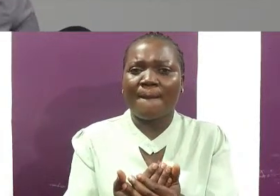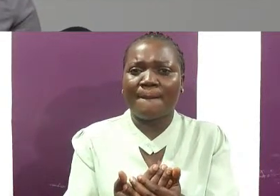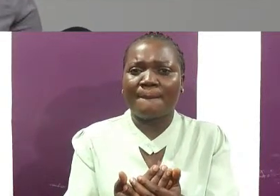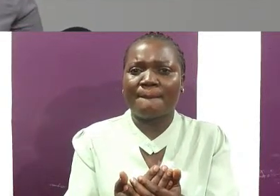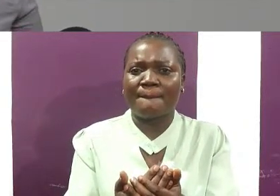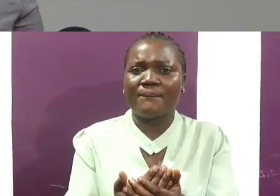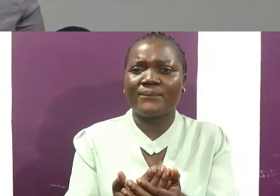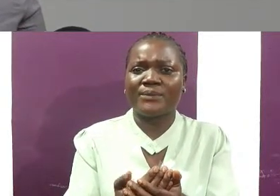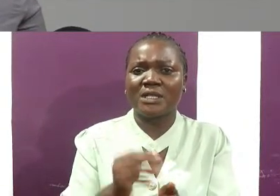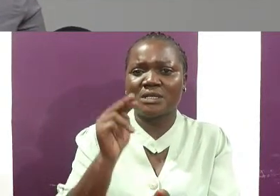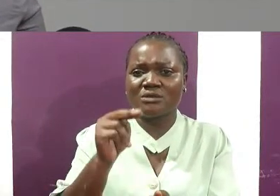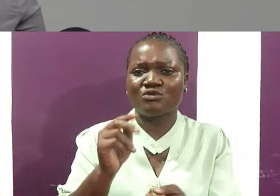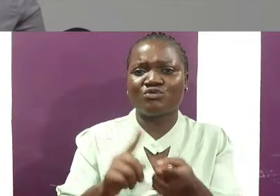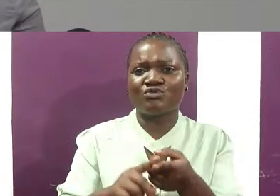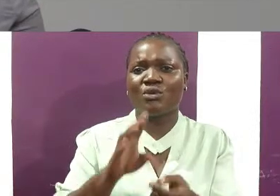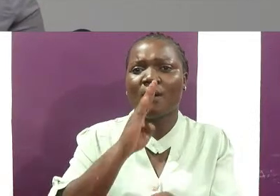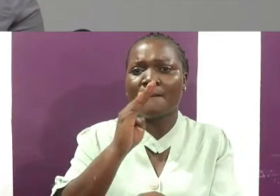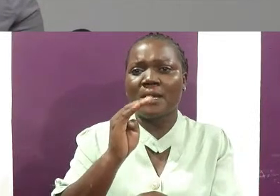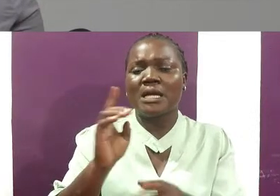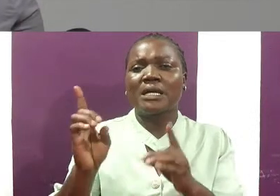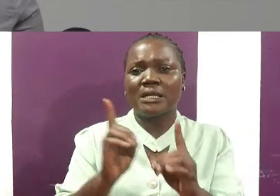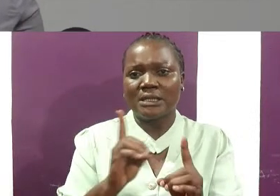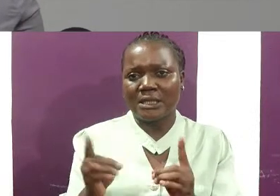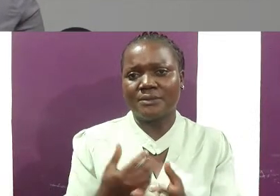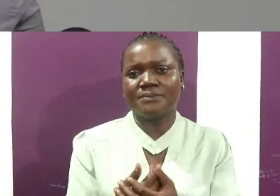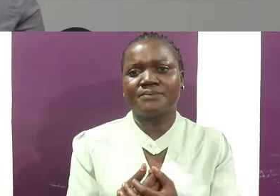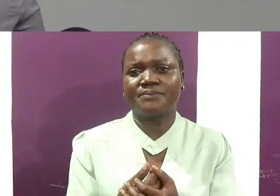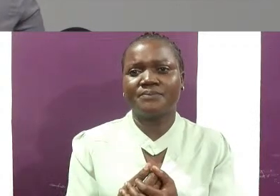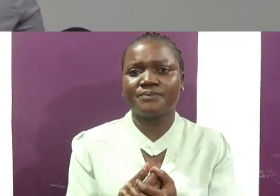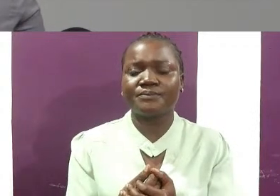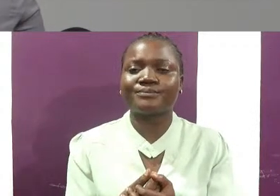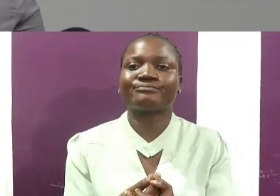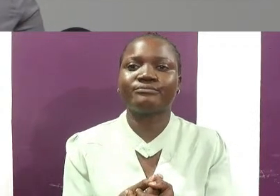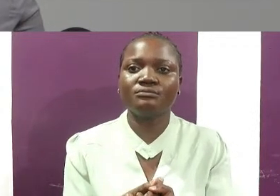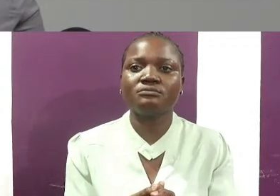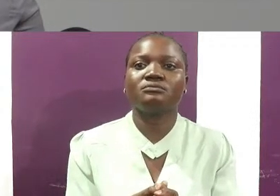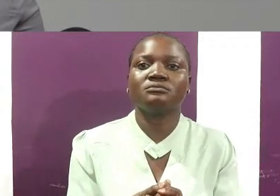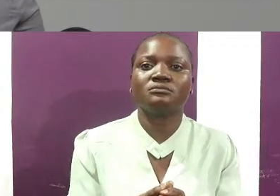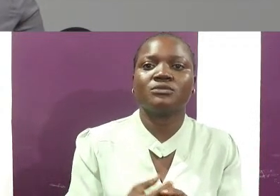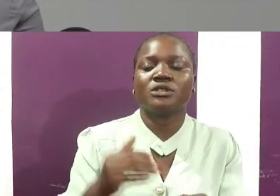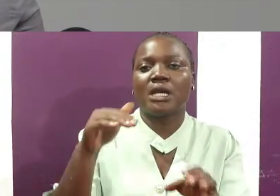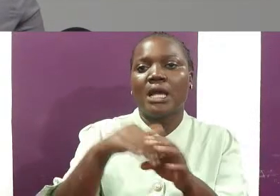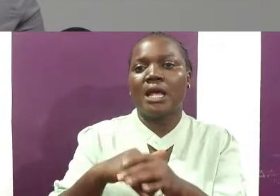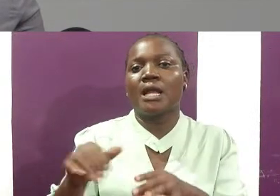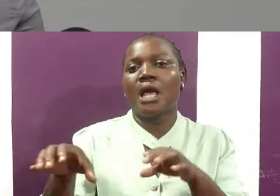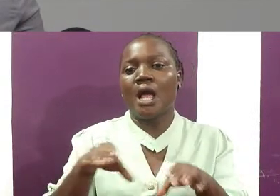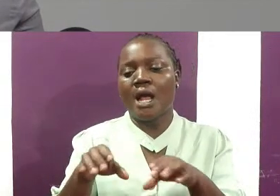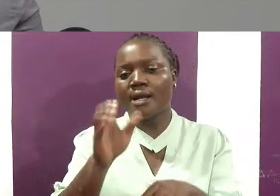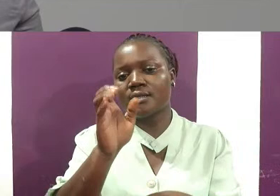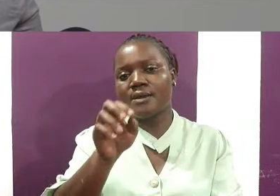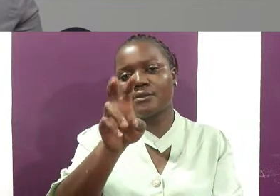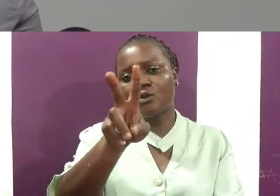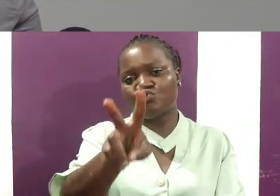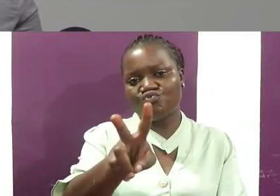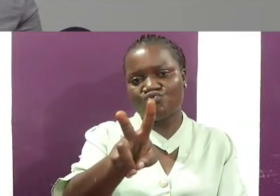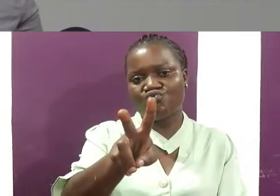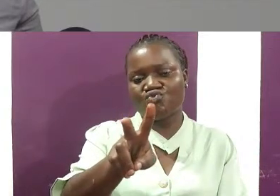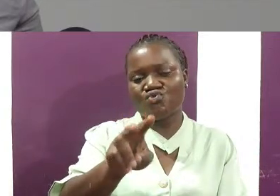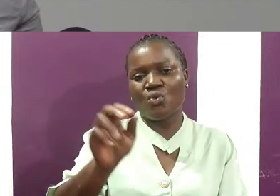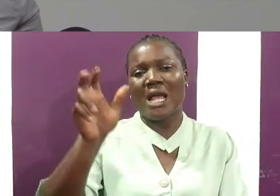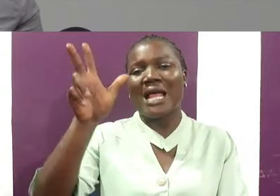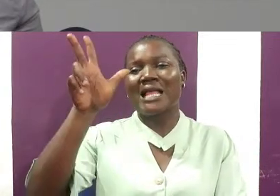were not given free will, that would be correct. In Acts chapter 2, you find 3,000